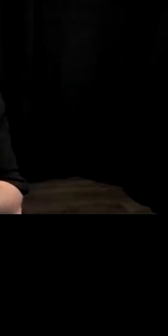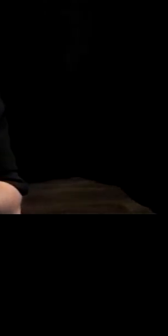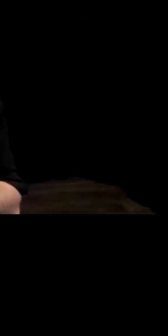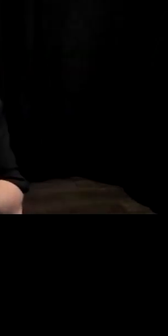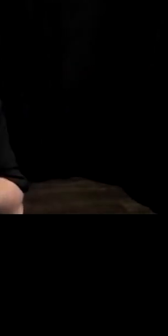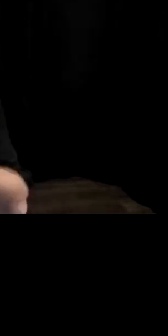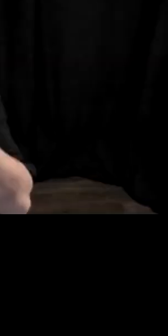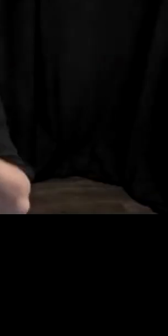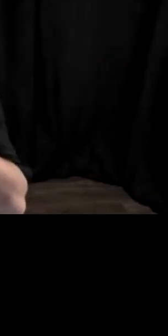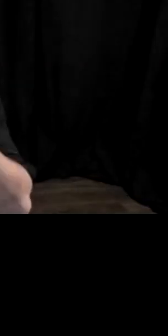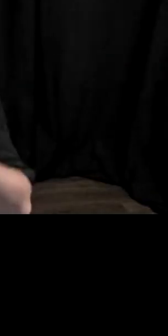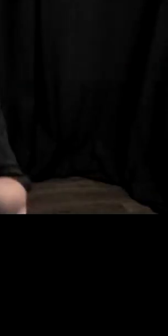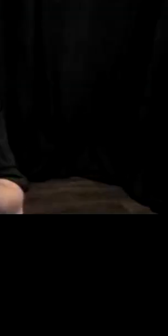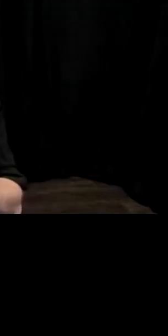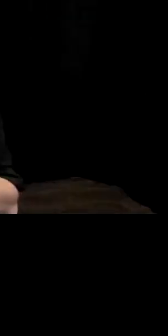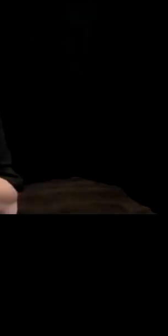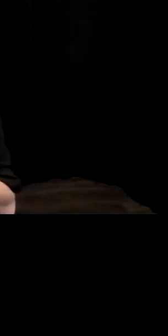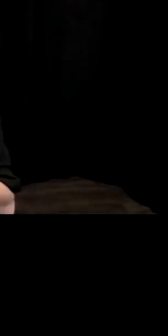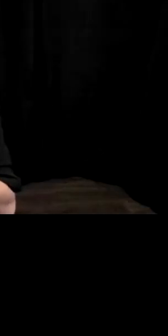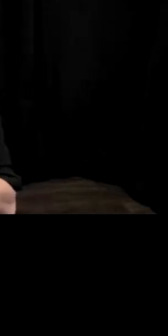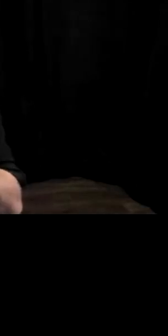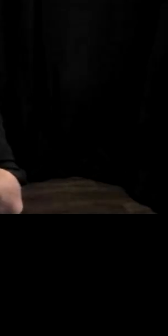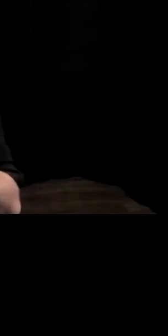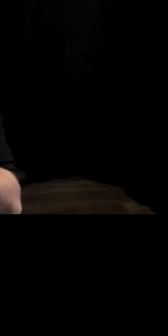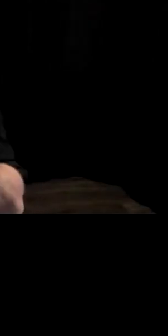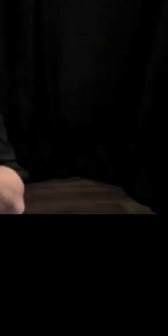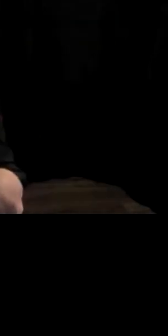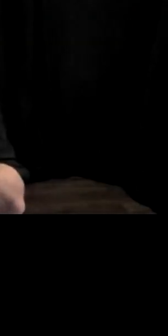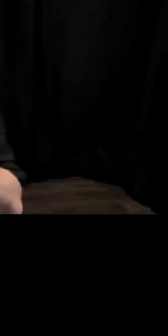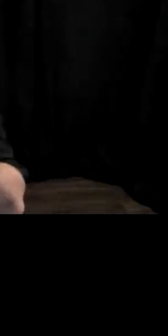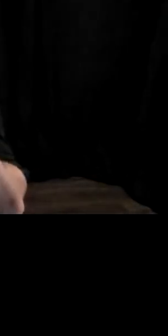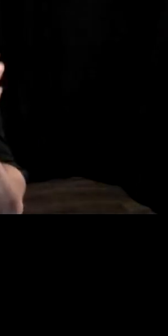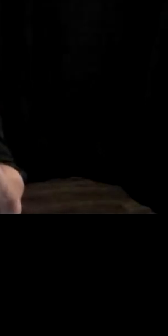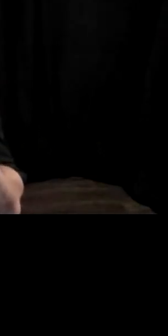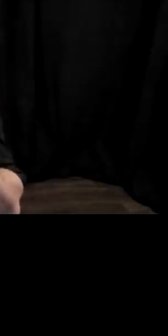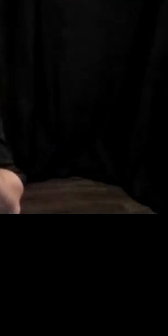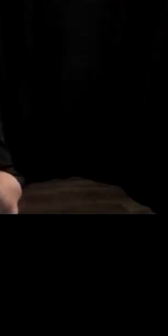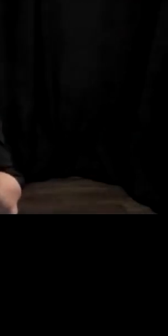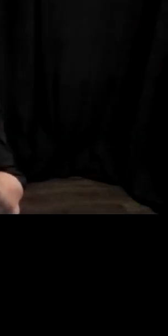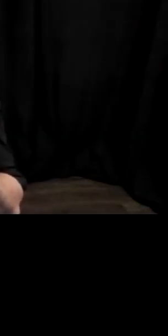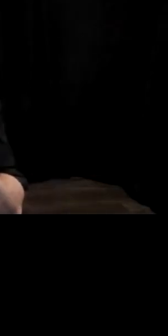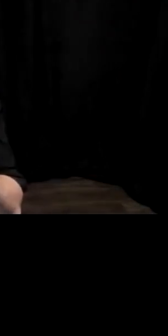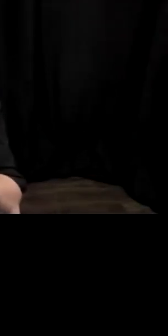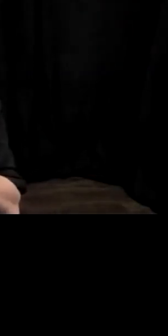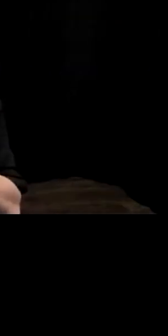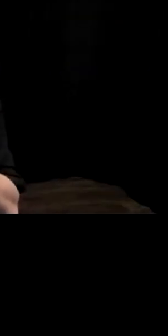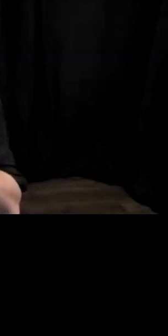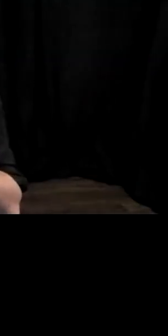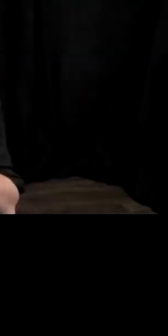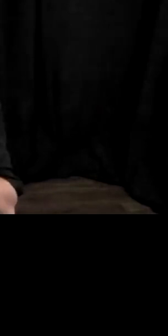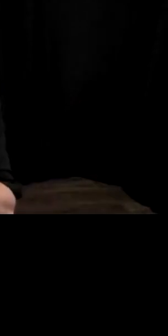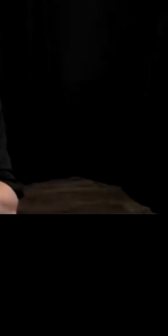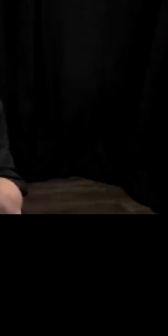rethinking aging. It's available. We recorded it, but it's about the messaging about how to speak about